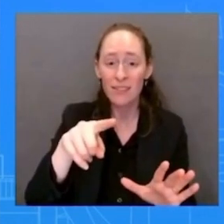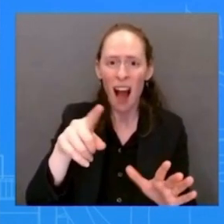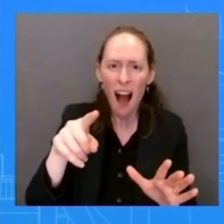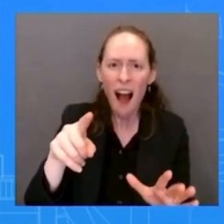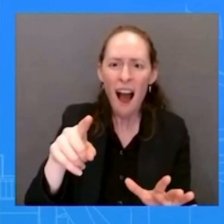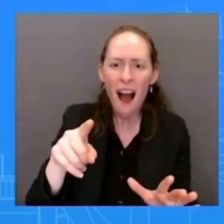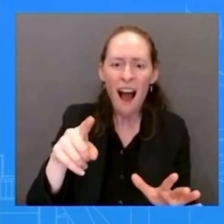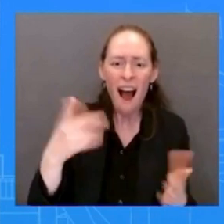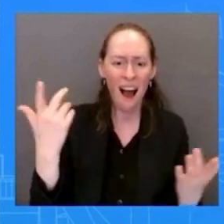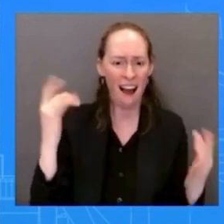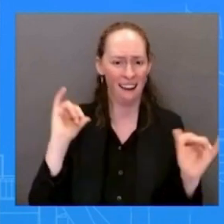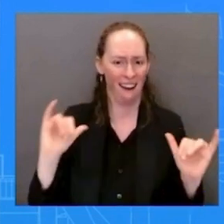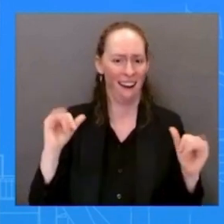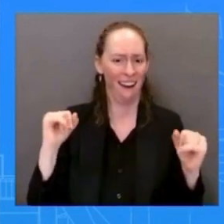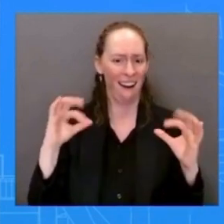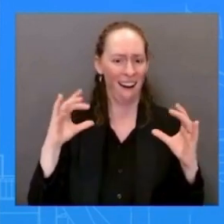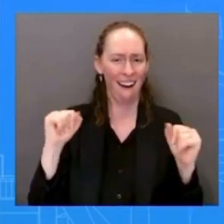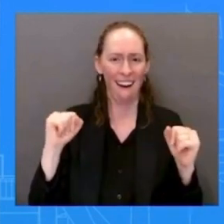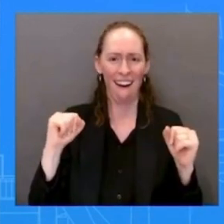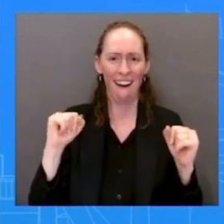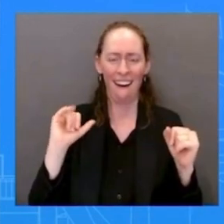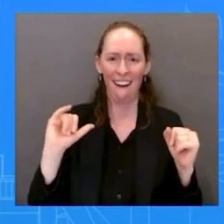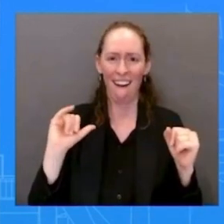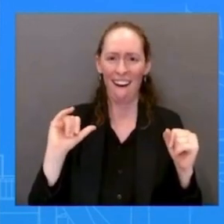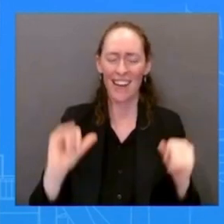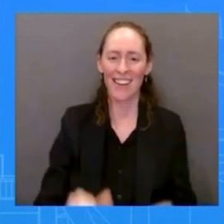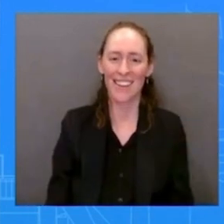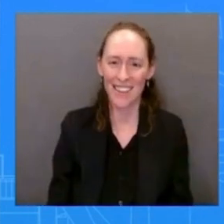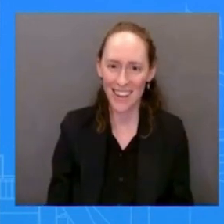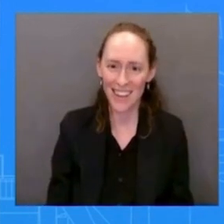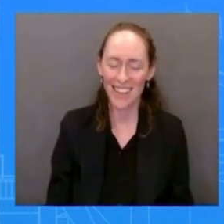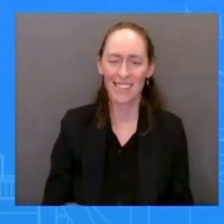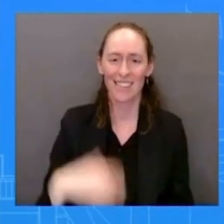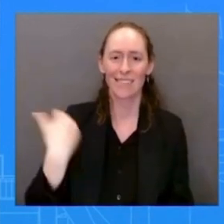kidding me? Can we just have this for the record? Oh, my goodness. Yes.